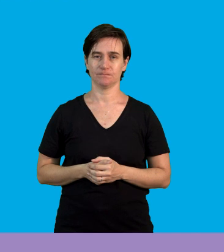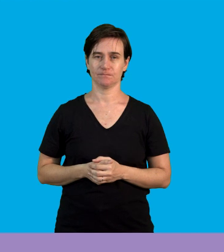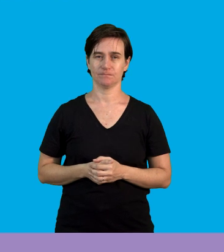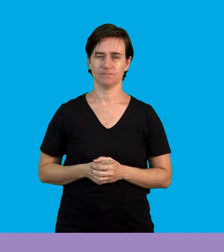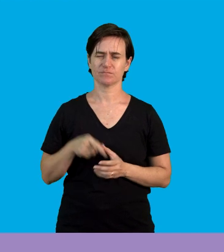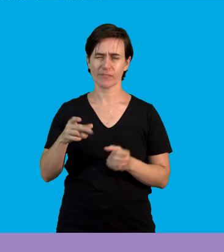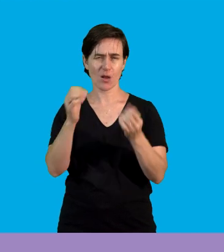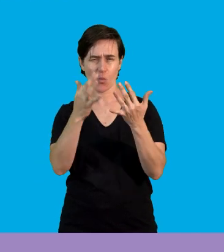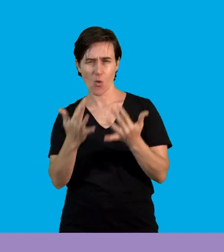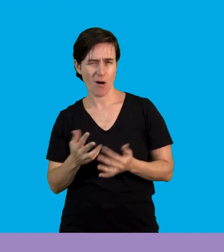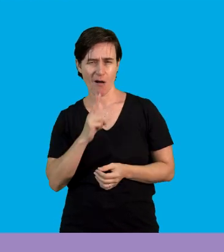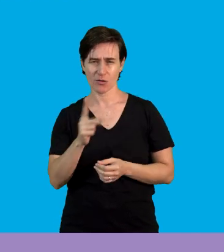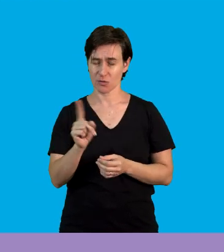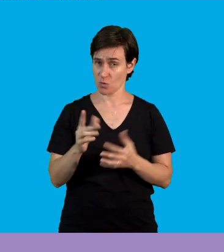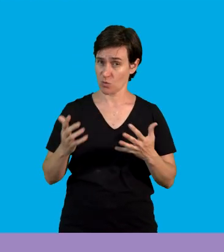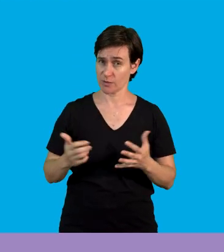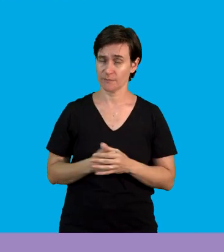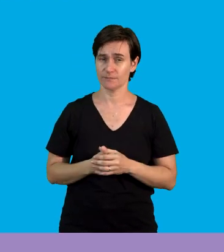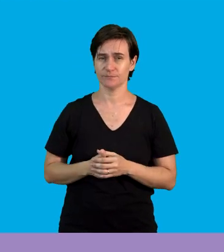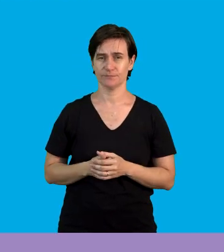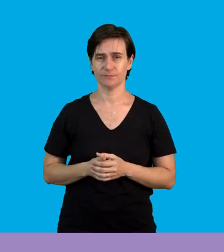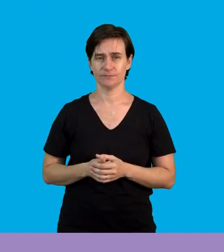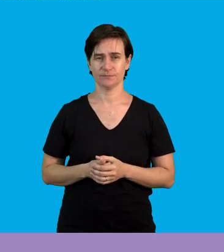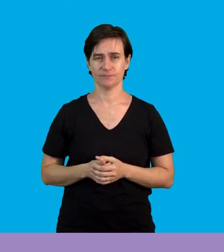250. Now let's work out the answer